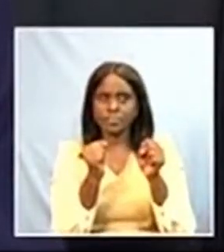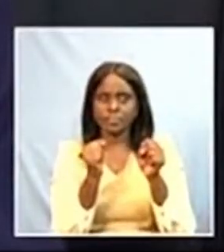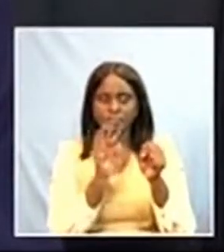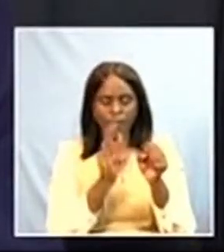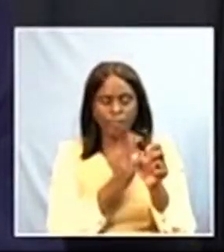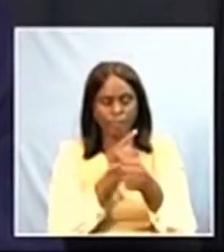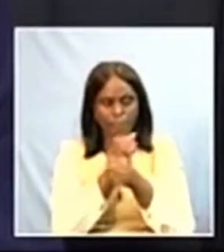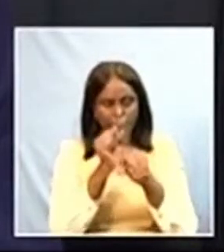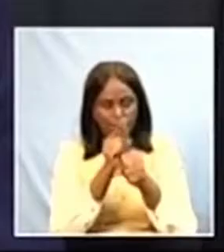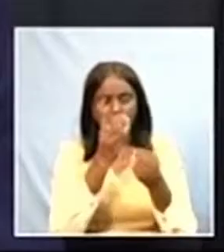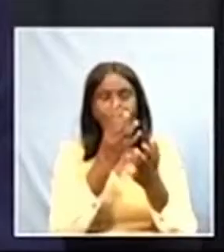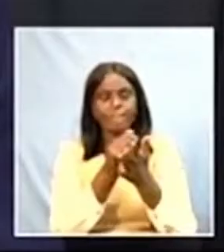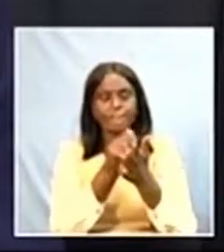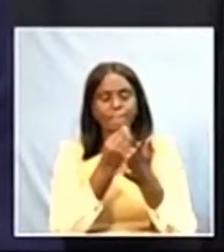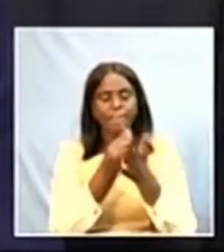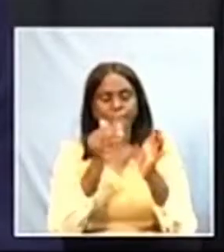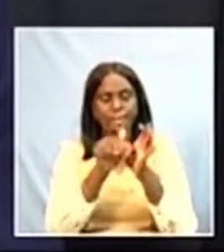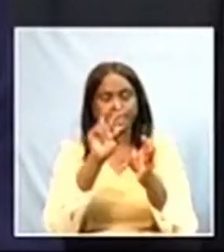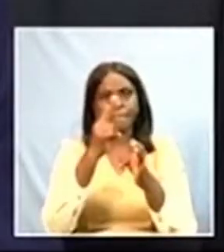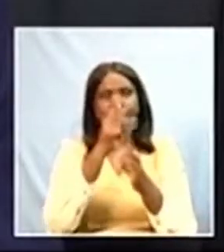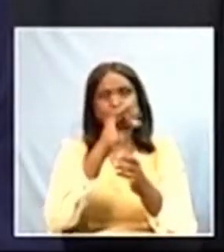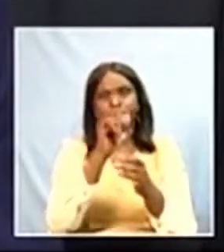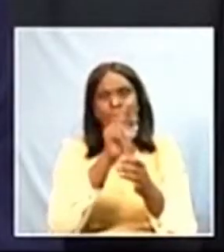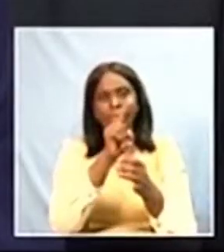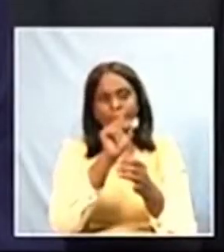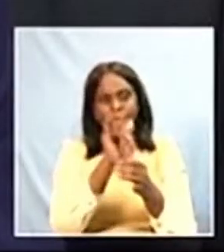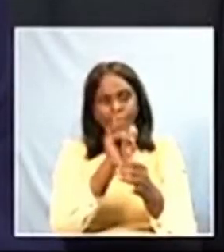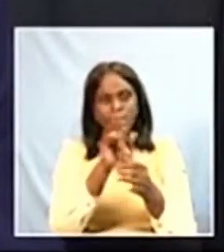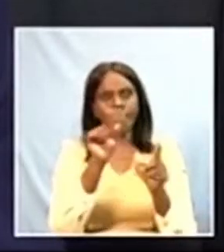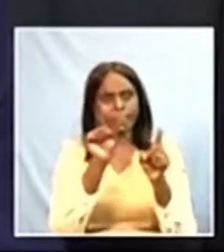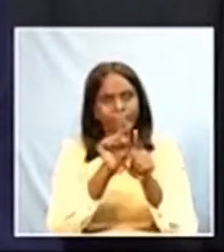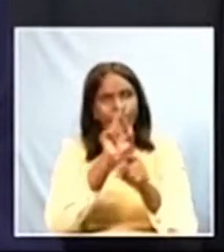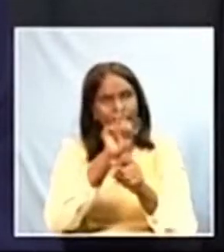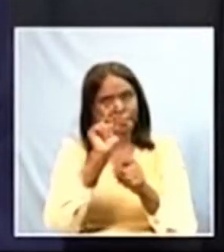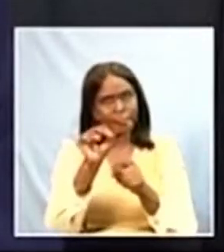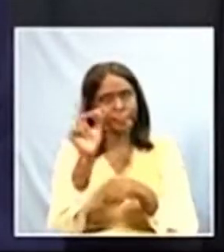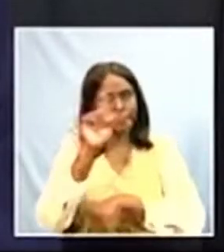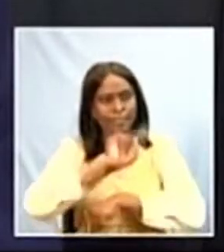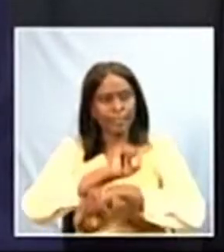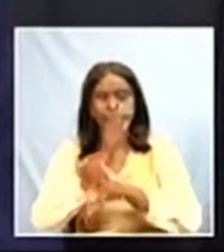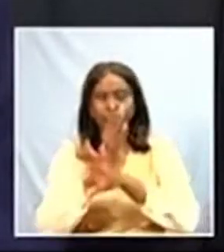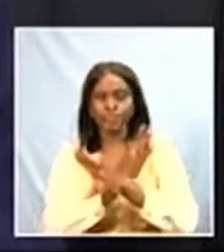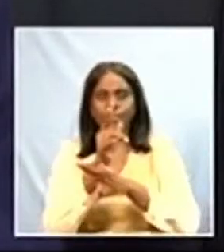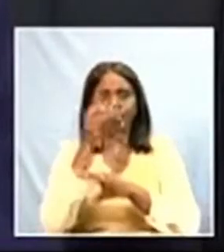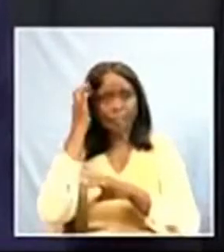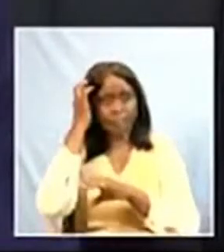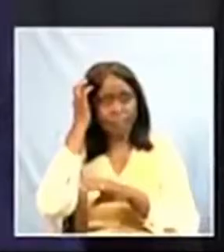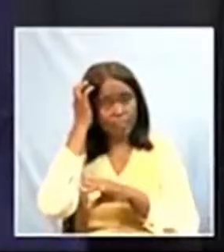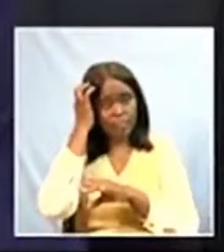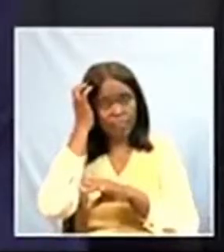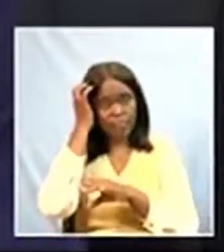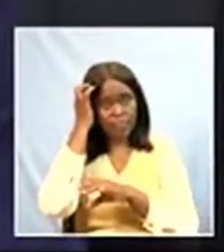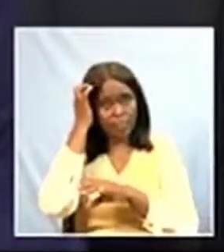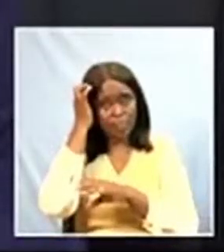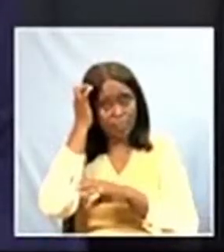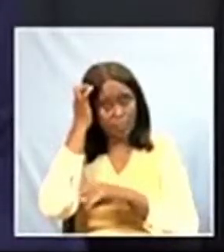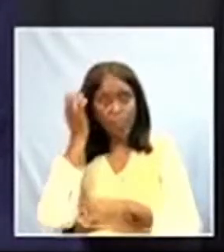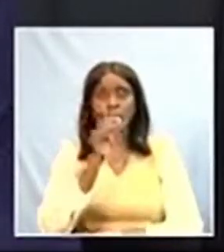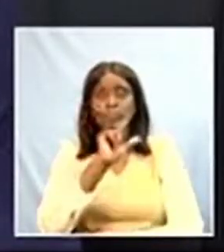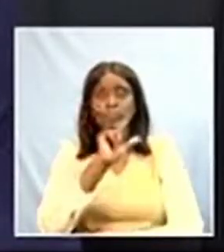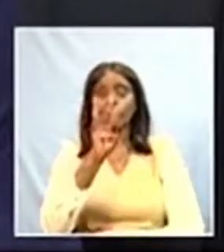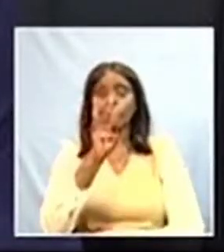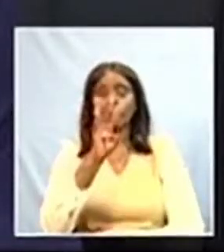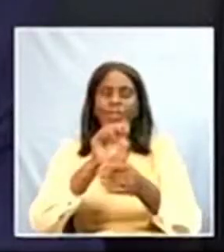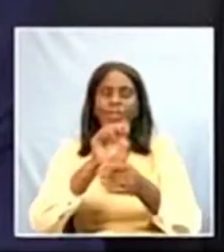we settle the accounts on the 2nd July. That is 22 days before you, 24 days before you